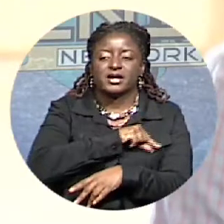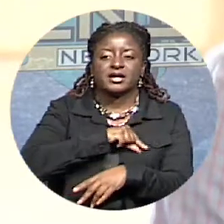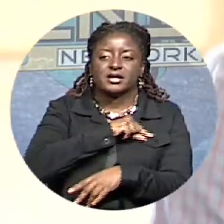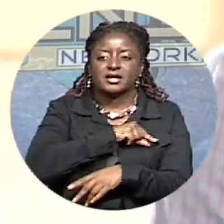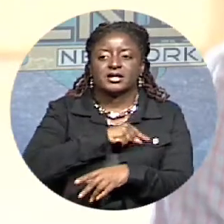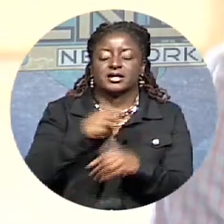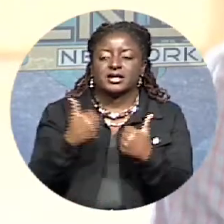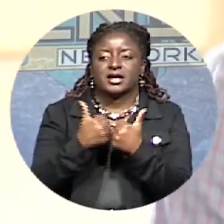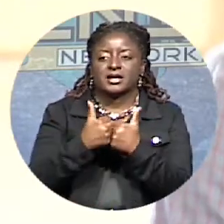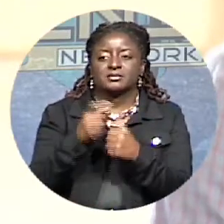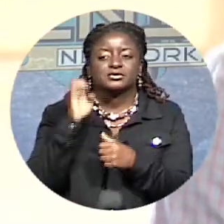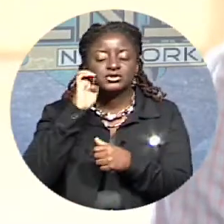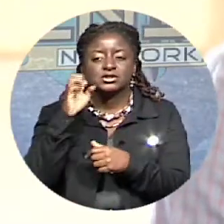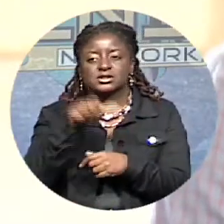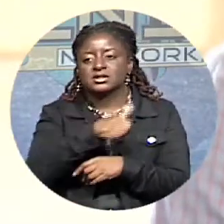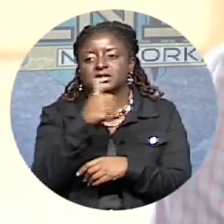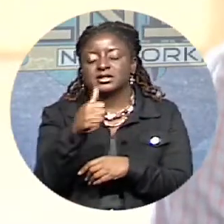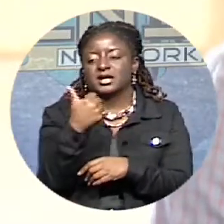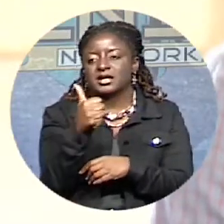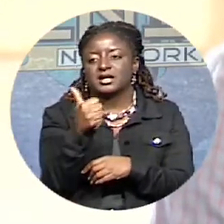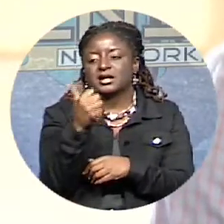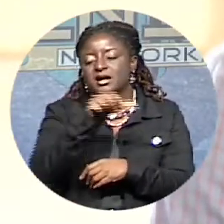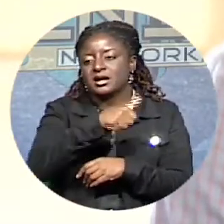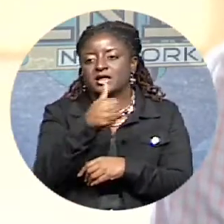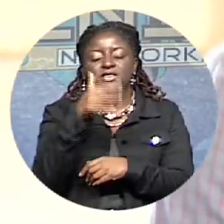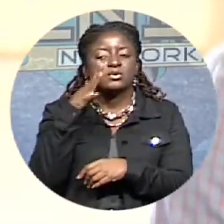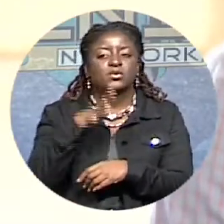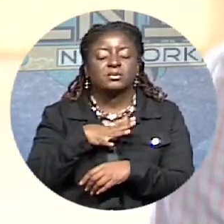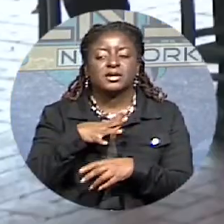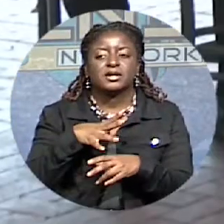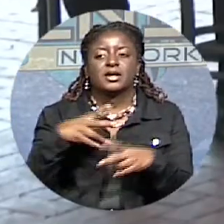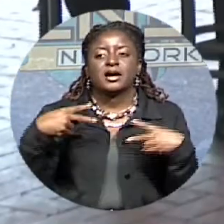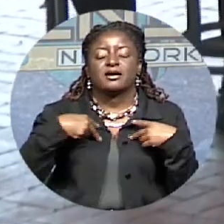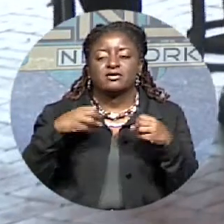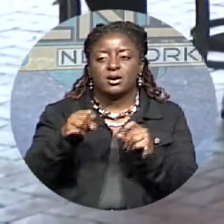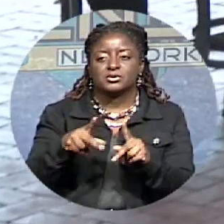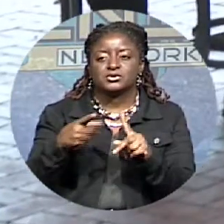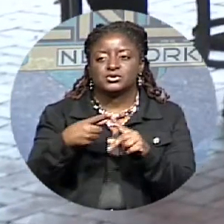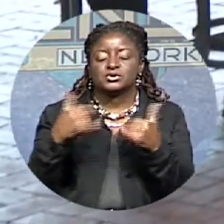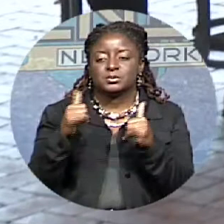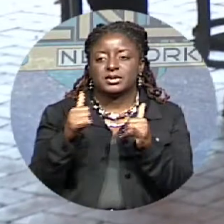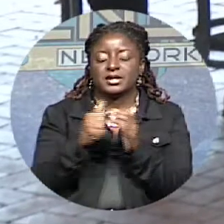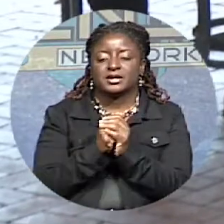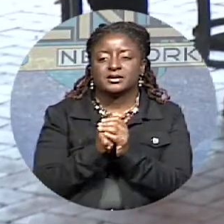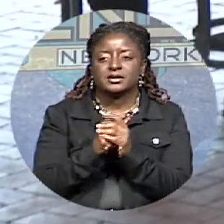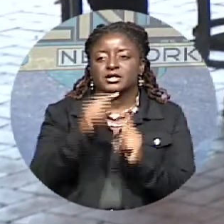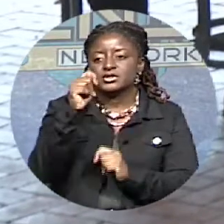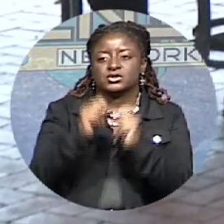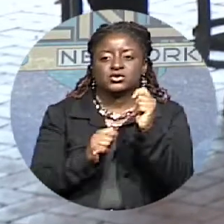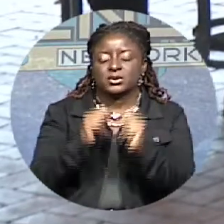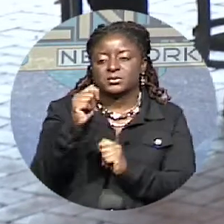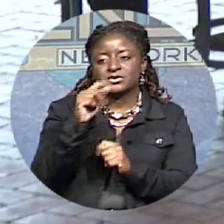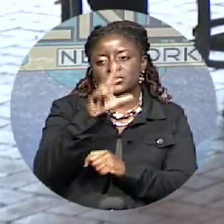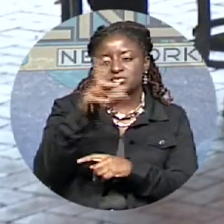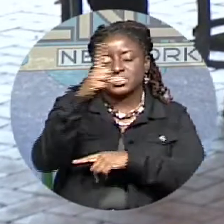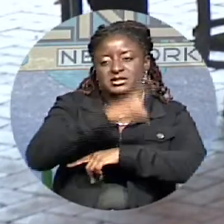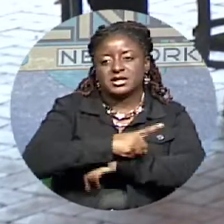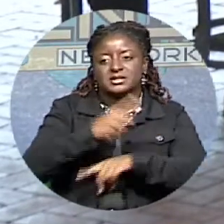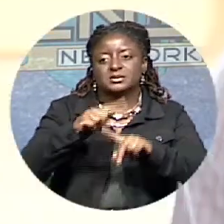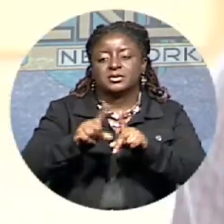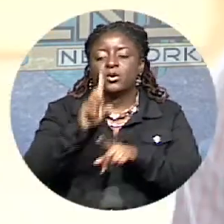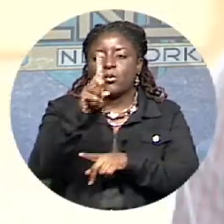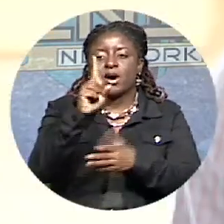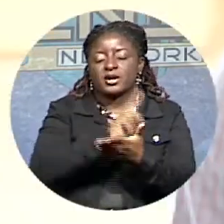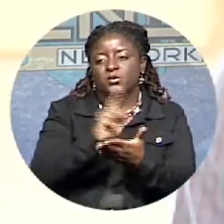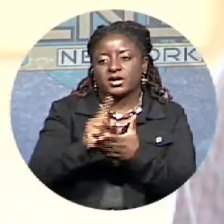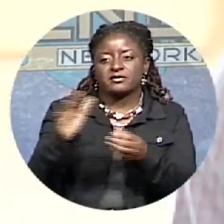about 10 other girls, are going to have the opportunity to play for a spot in the actual tournament. Tournament scheduled for 3 days, but there will be a week's full of